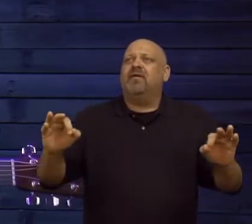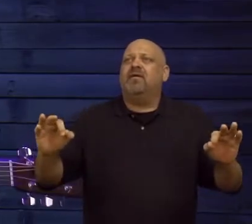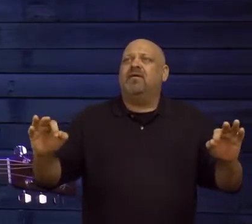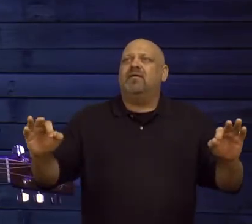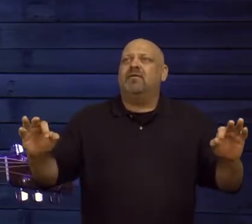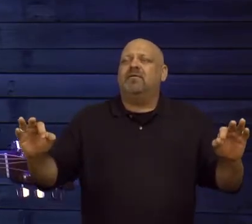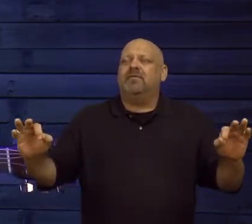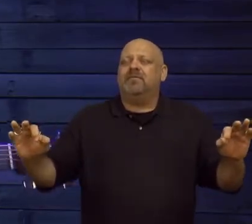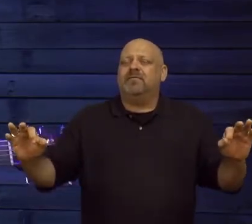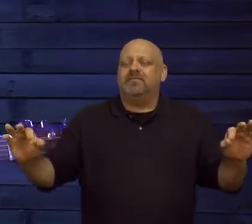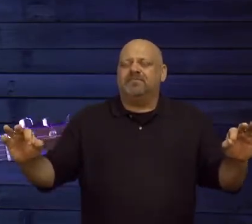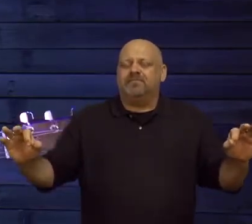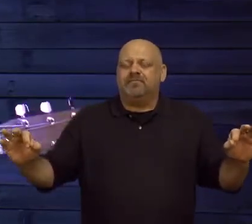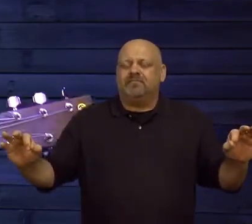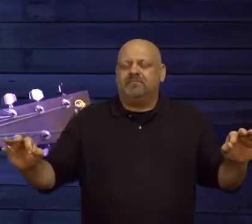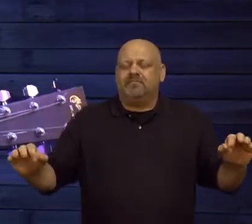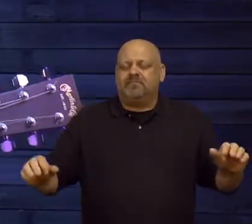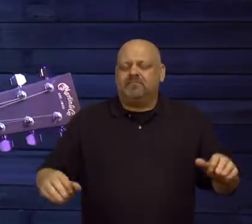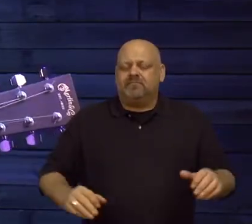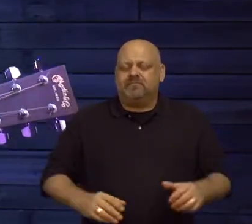freedom.